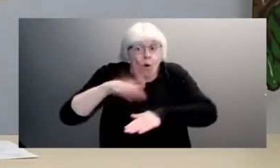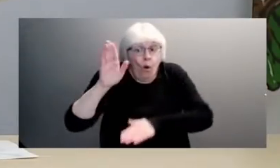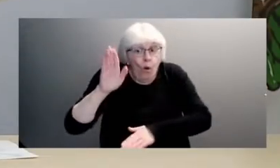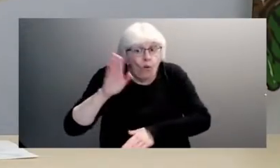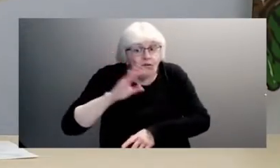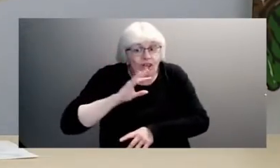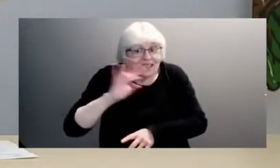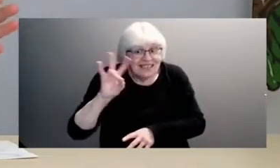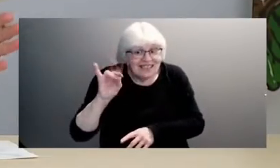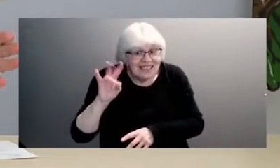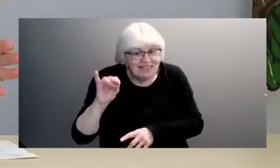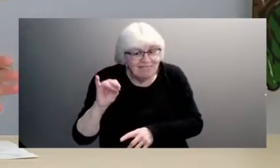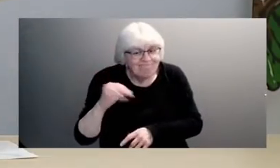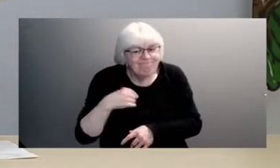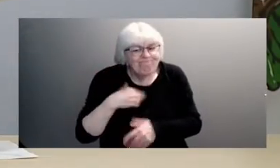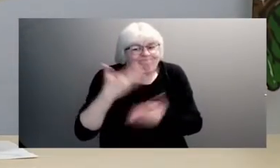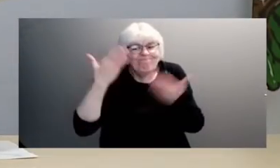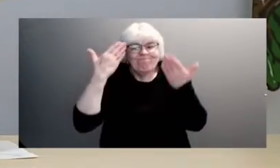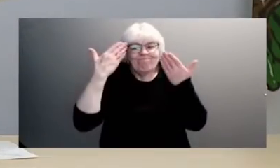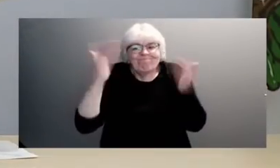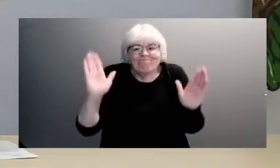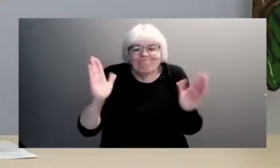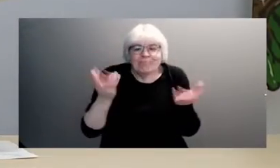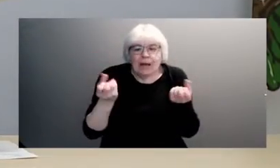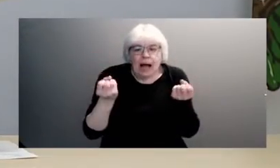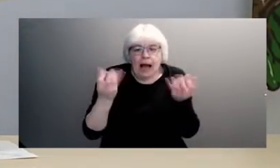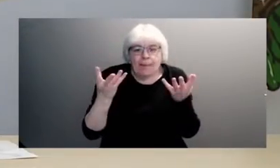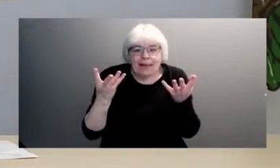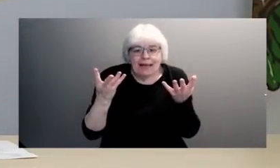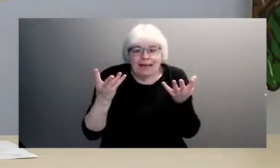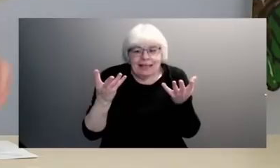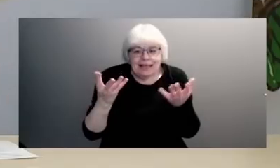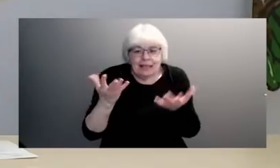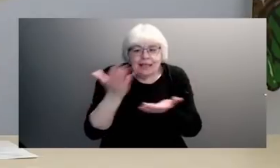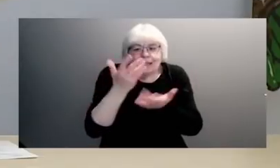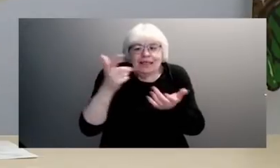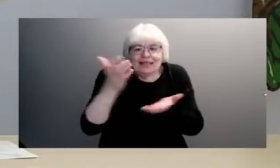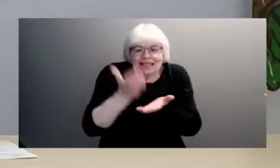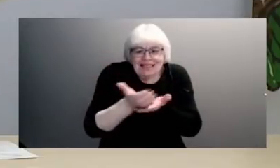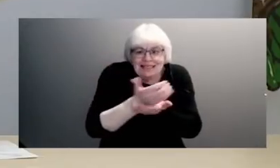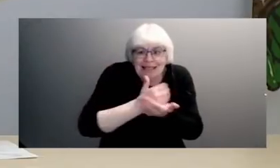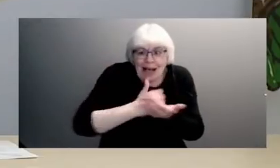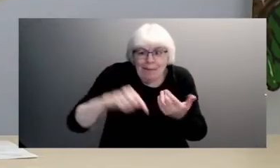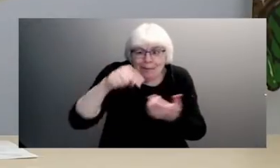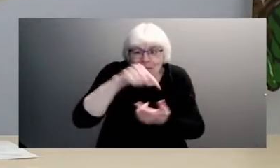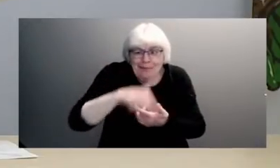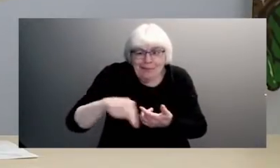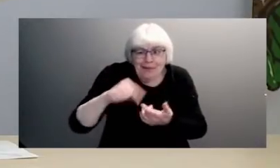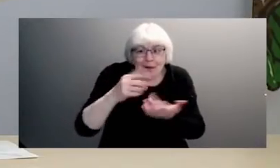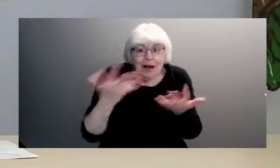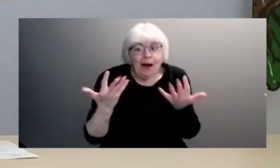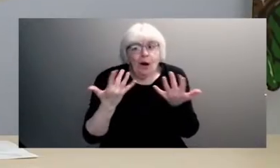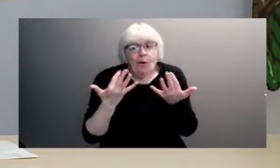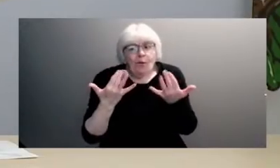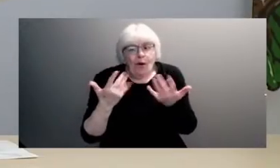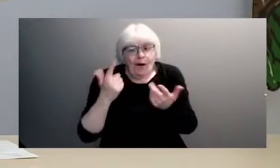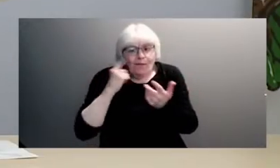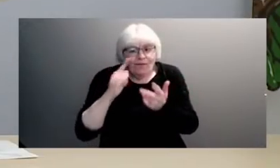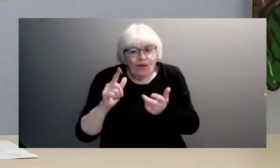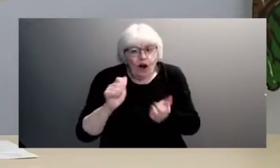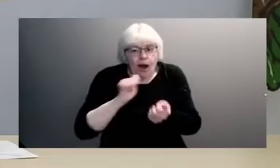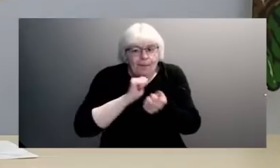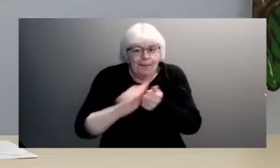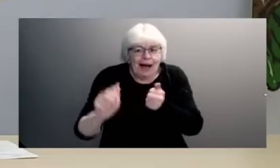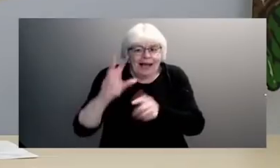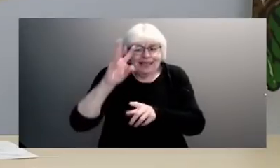their 6-month mark, even the end of December, so they may be just starting to get boosted or be eligible for their